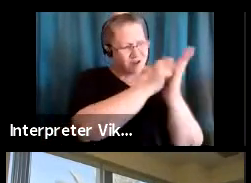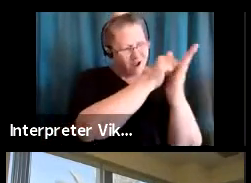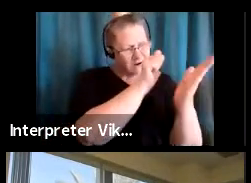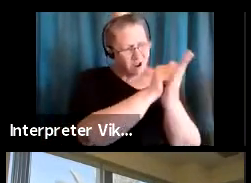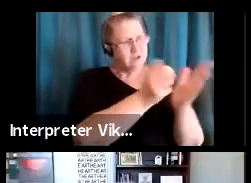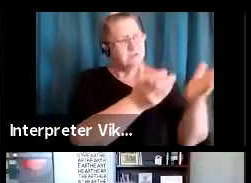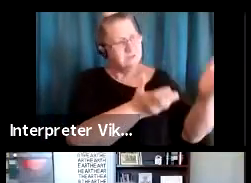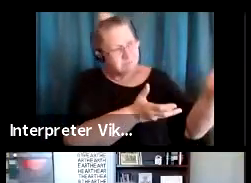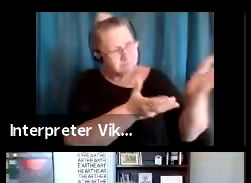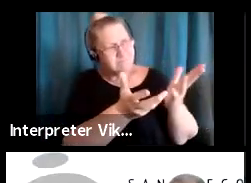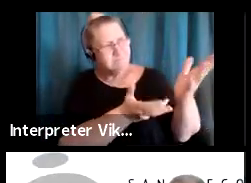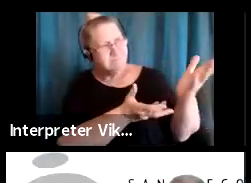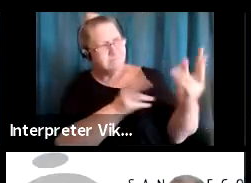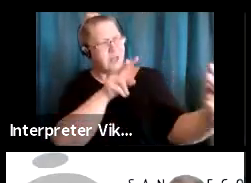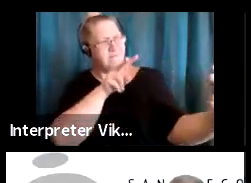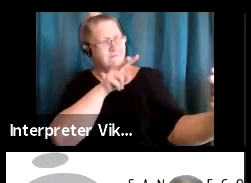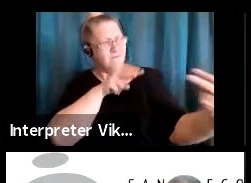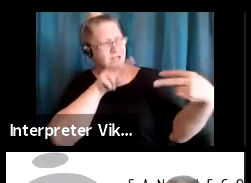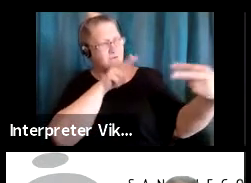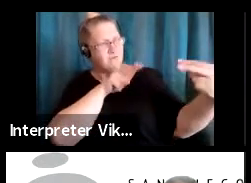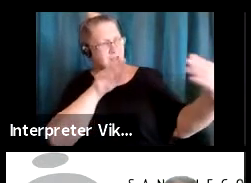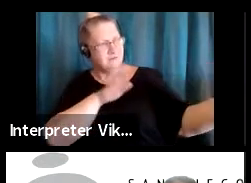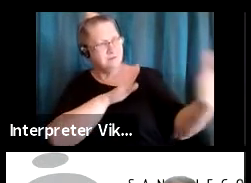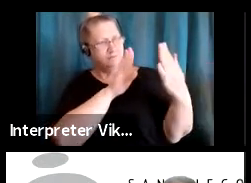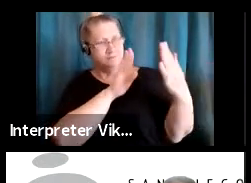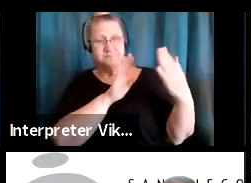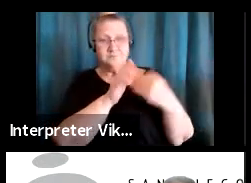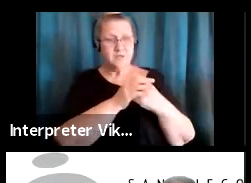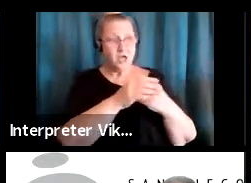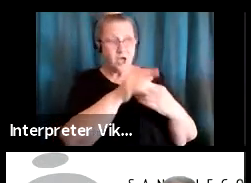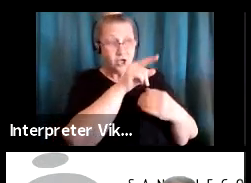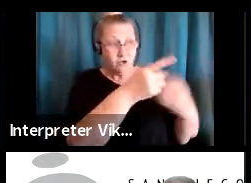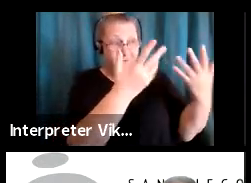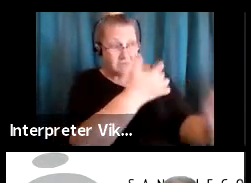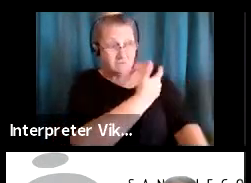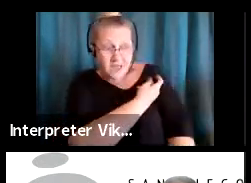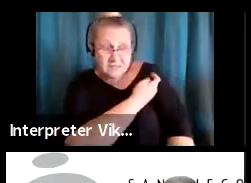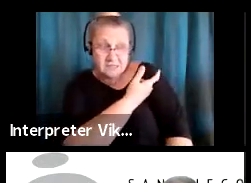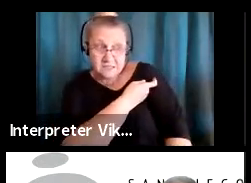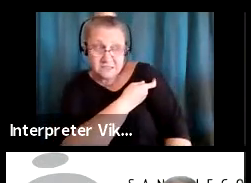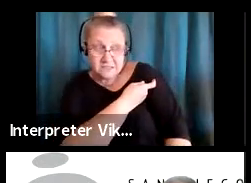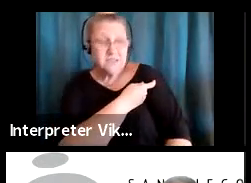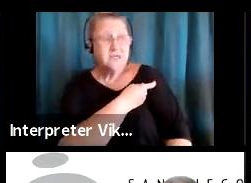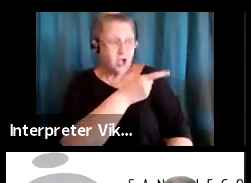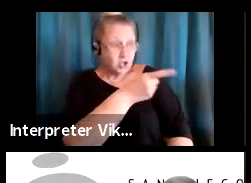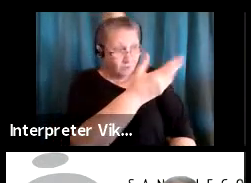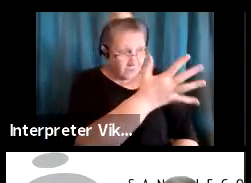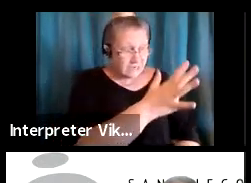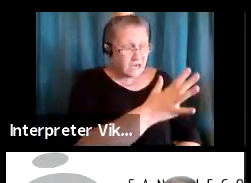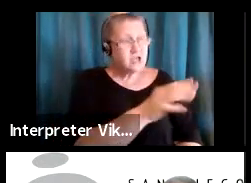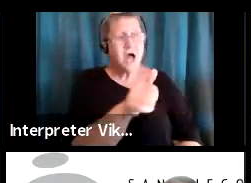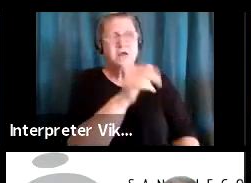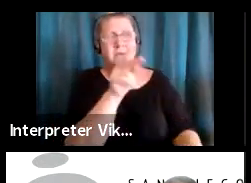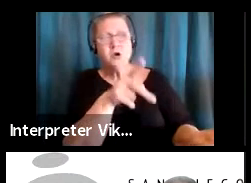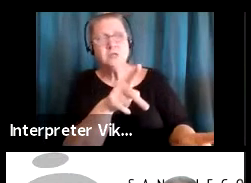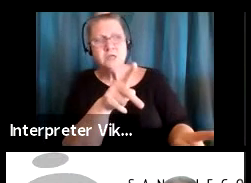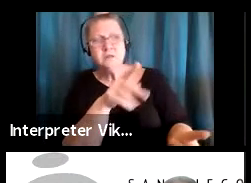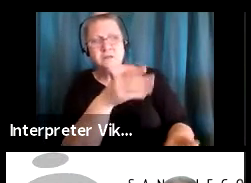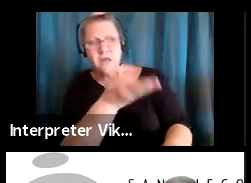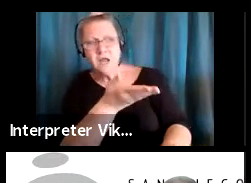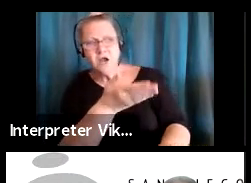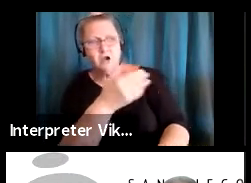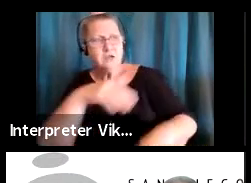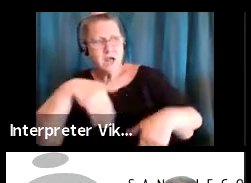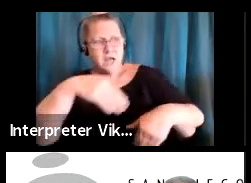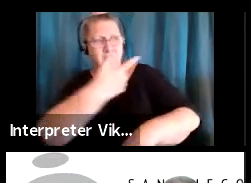face to face. Have you been vaccinated? And they do the same thing. Okay, if you're vaccinated, who else is home today? Let them come to the door. Let's get them